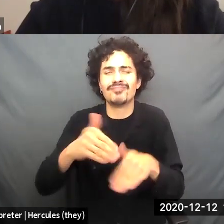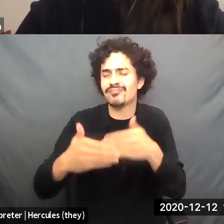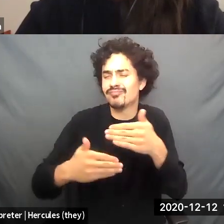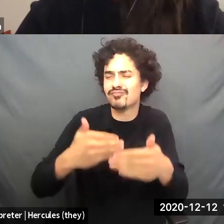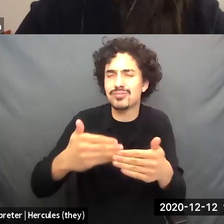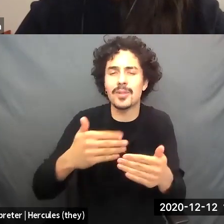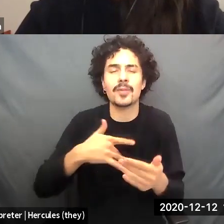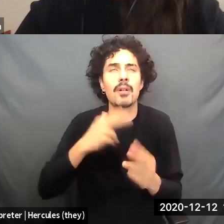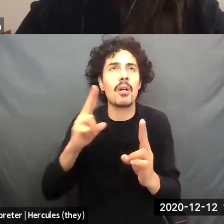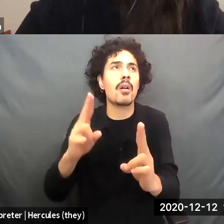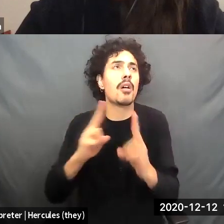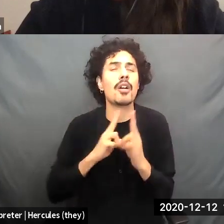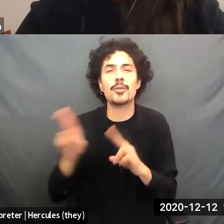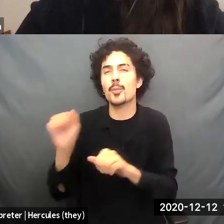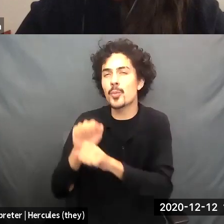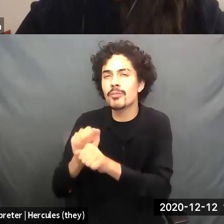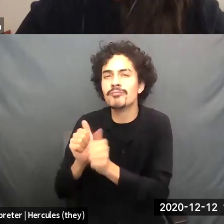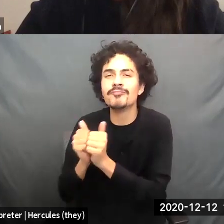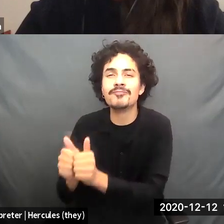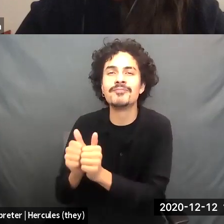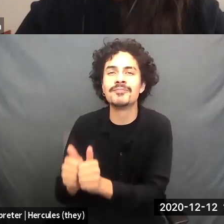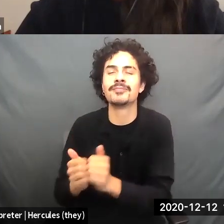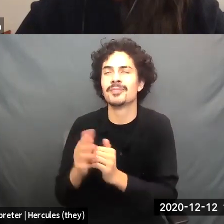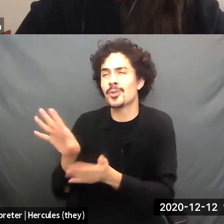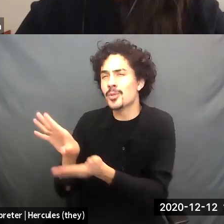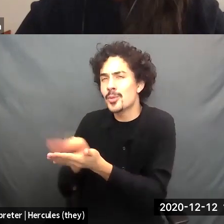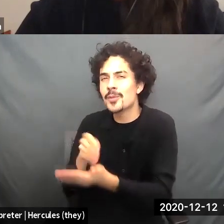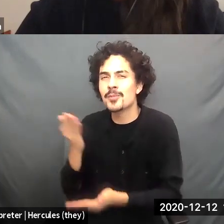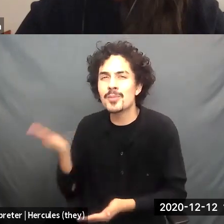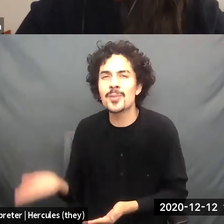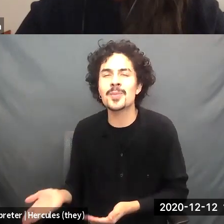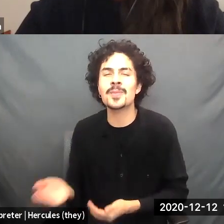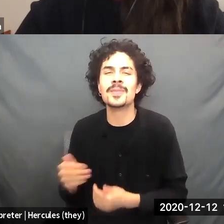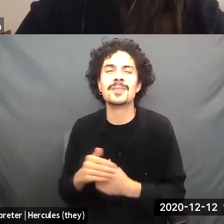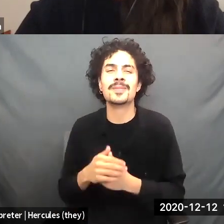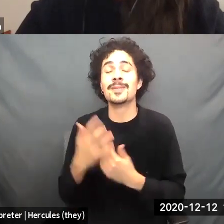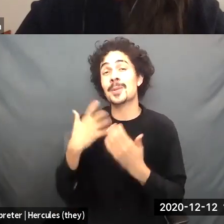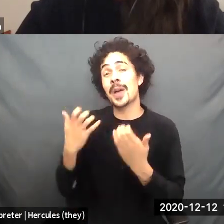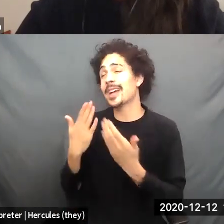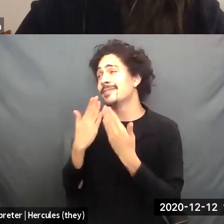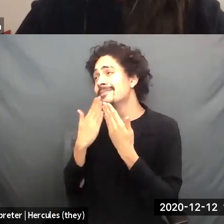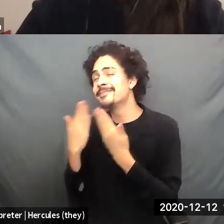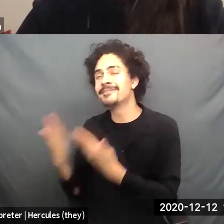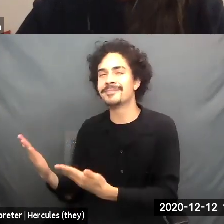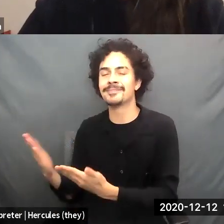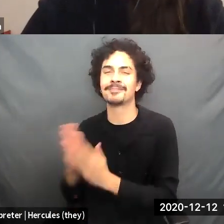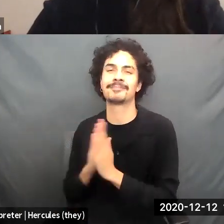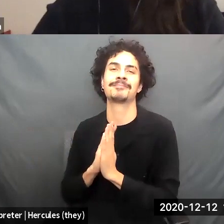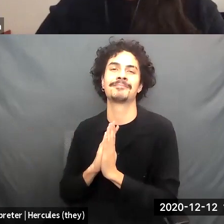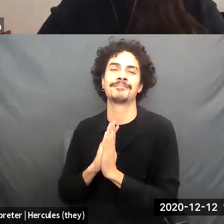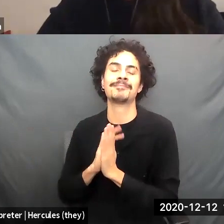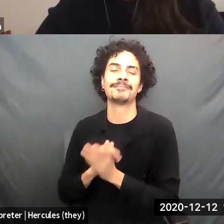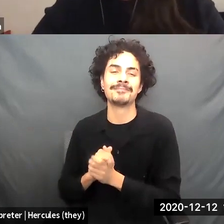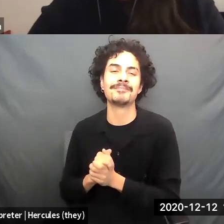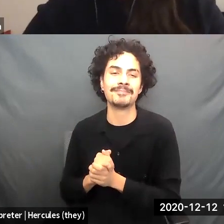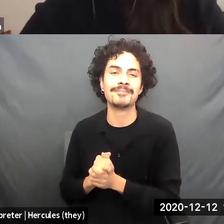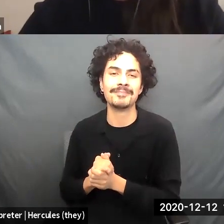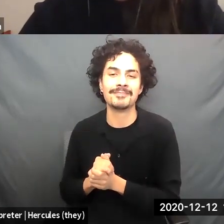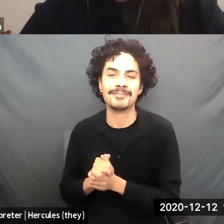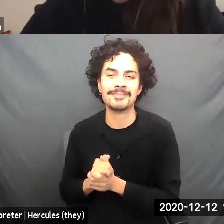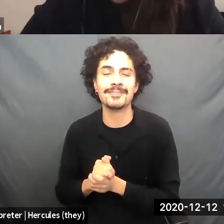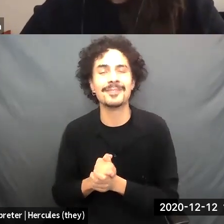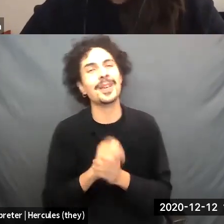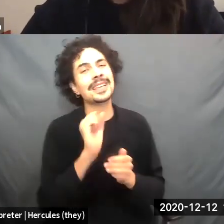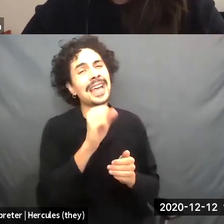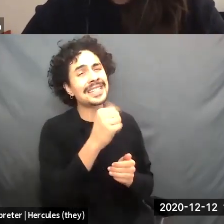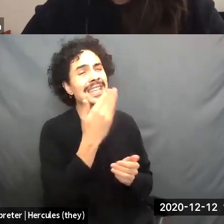work with you and to learn from you. And, um, we, we want to thank you. Yeah. And, um, just to thank